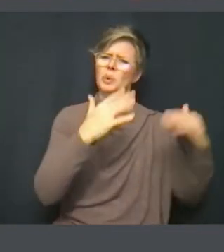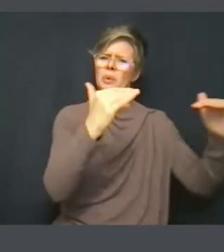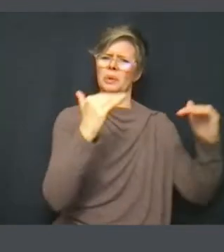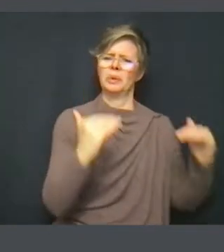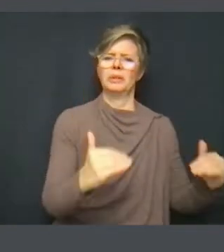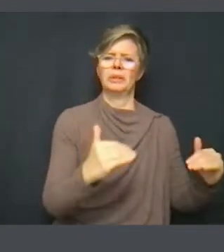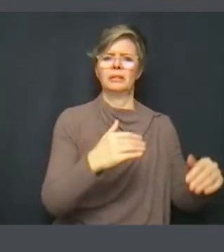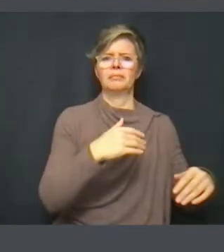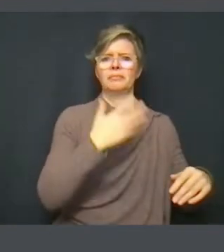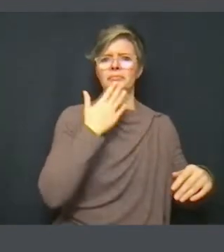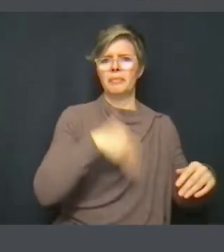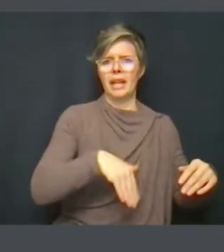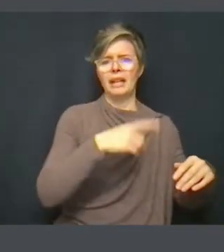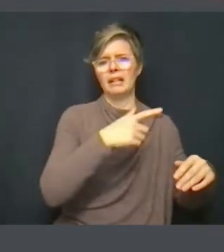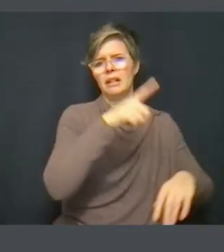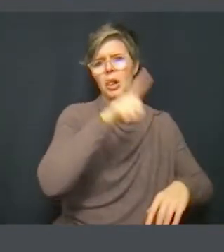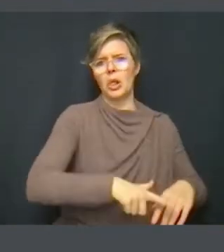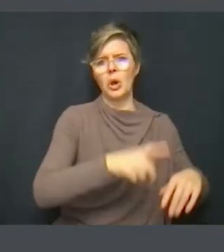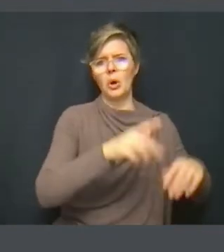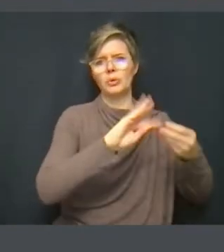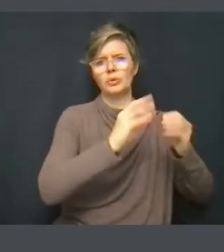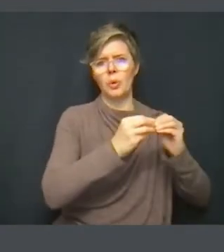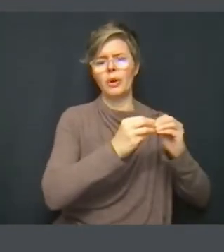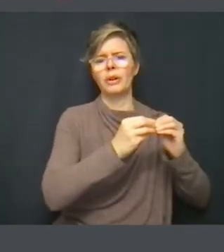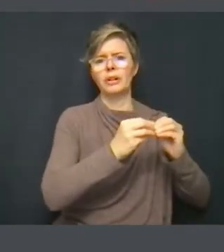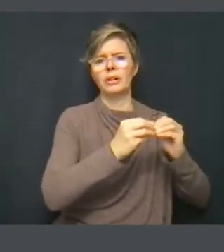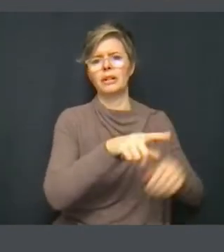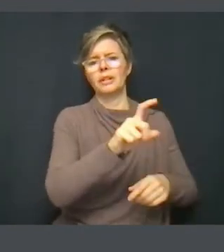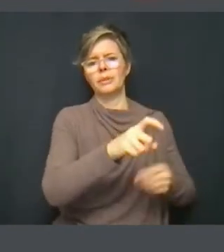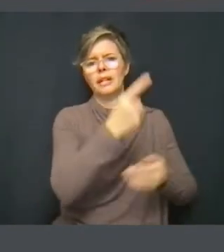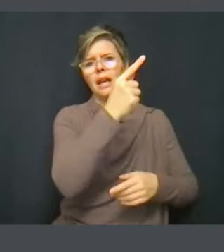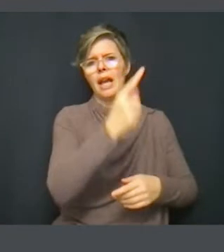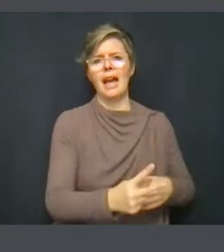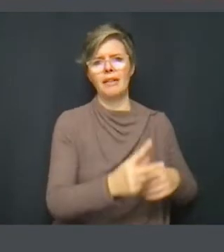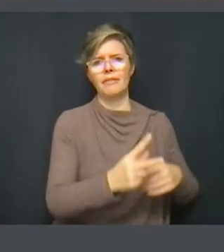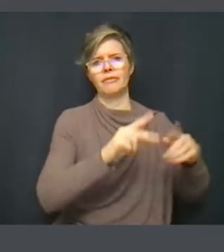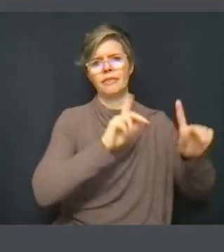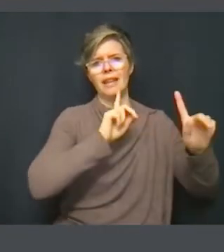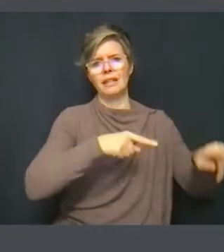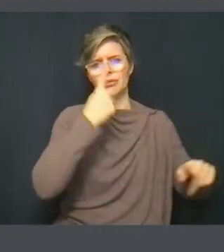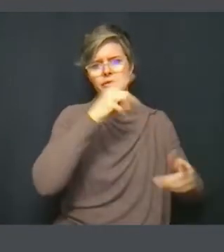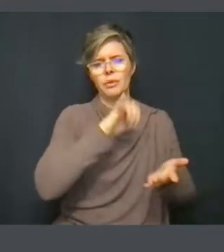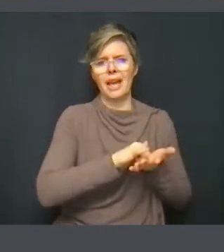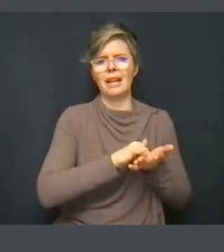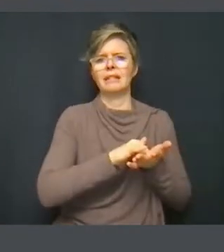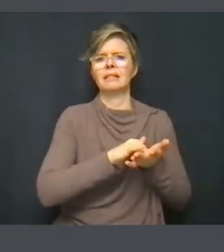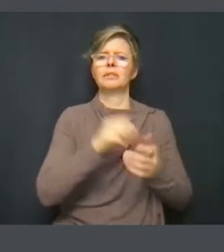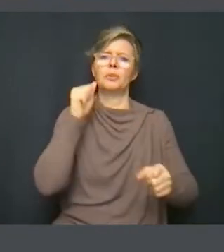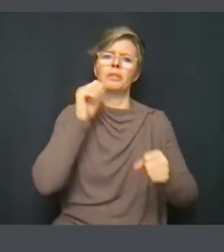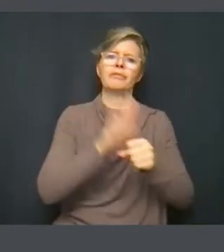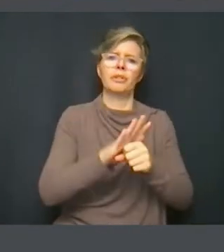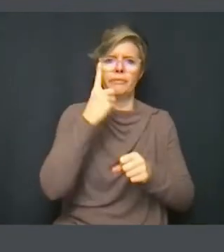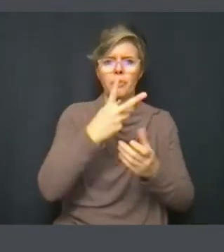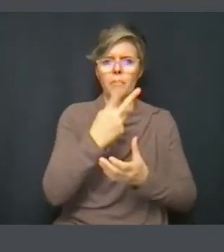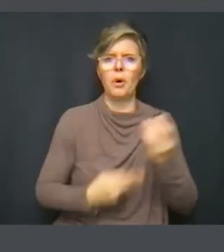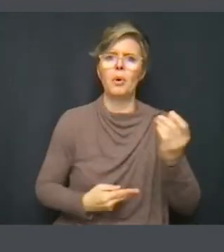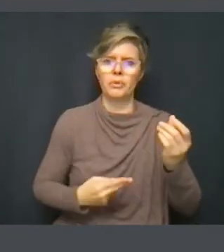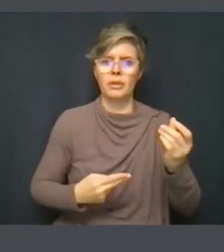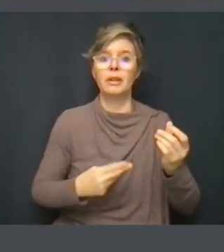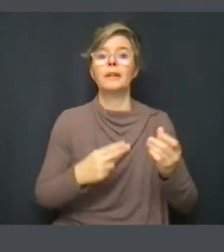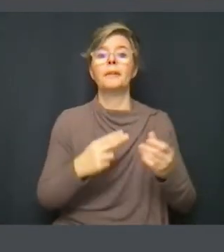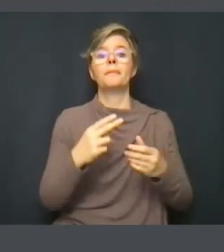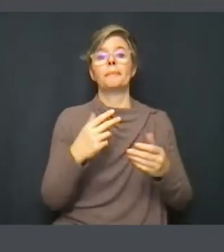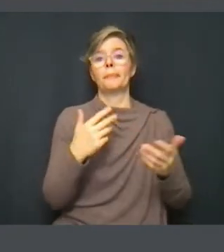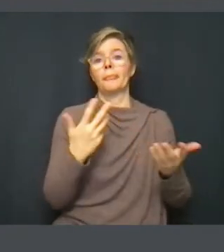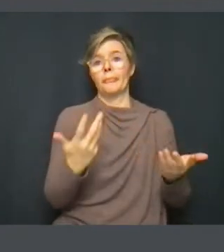thing is, you only know half the answer then, right? You need to then confirm or rule out language impairment in the other language as well, right? Think about